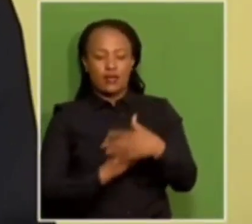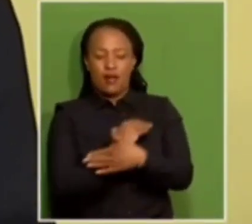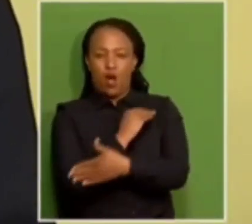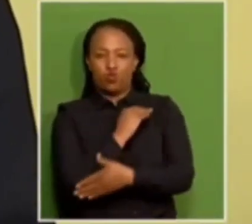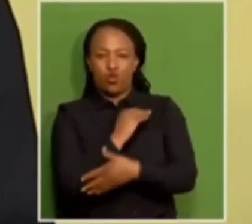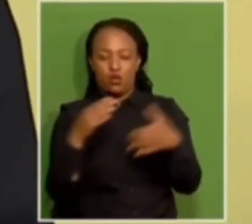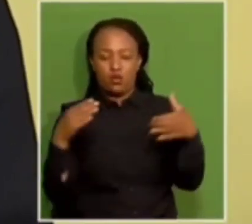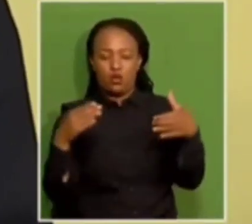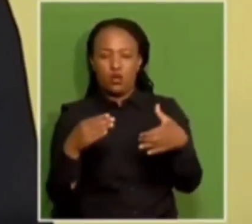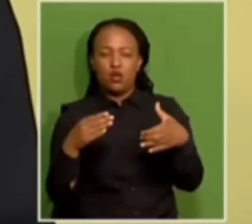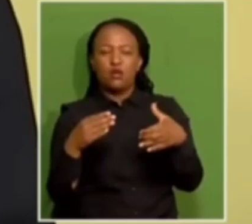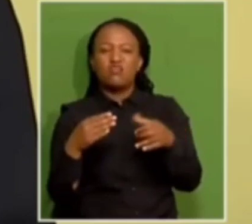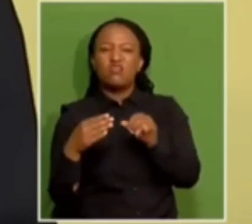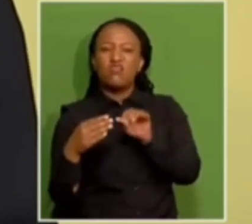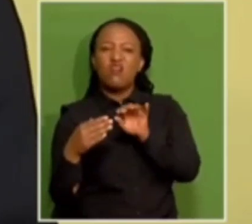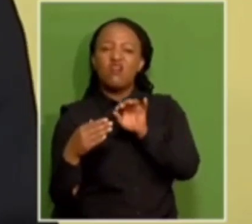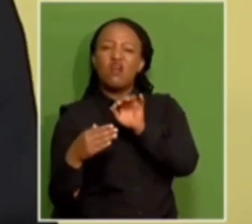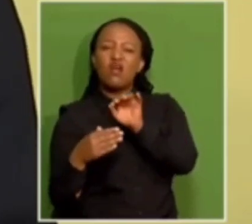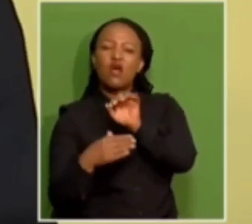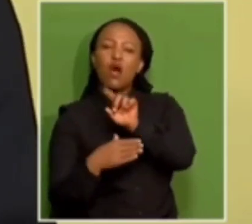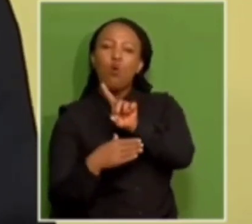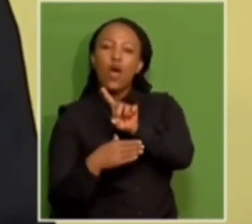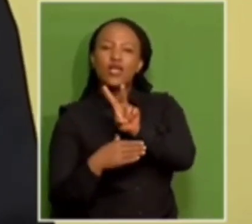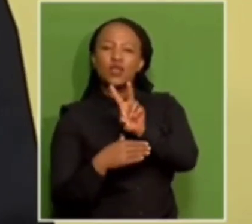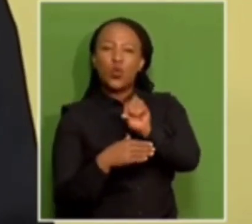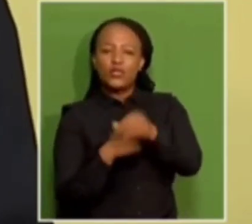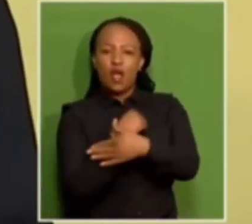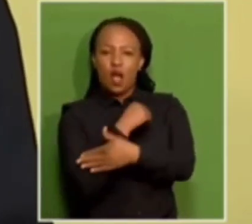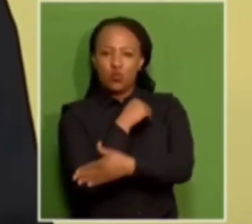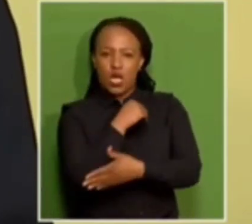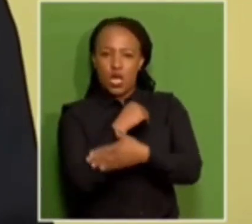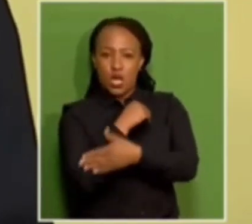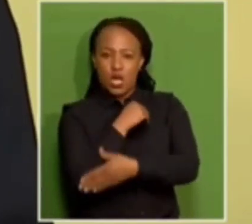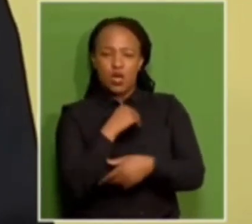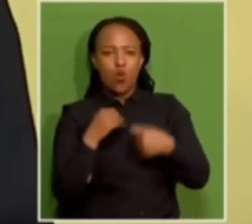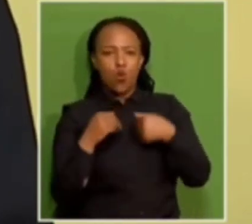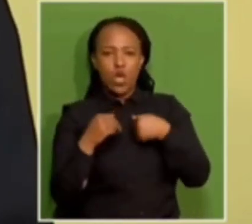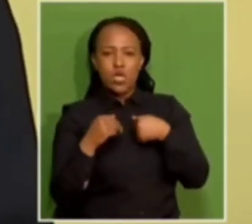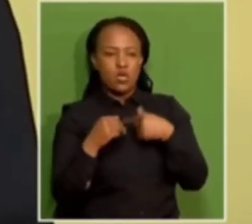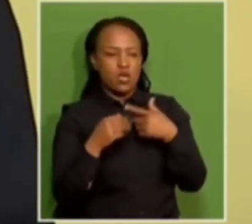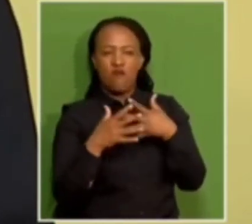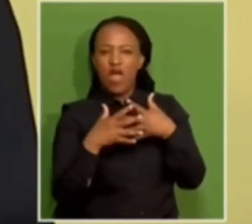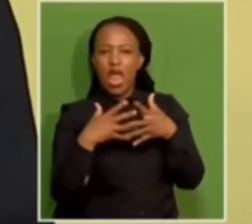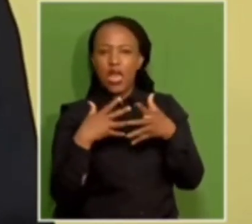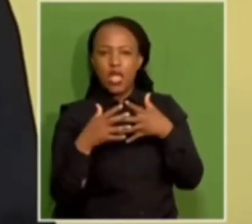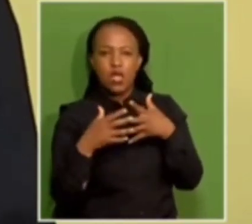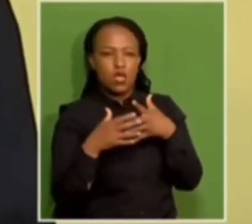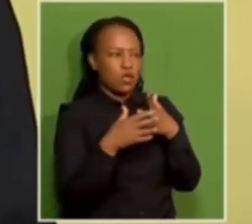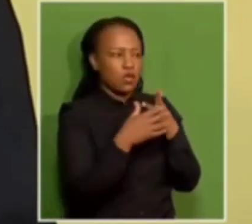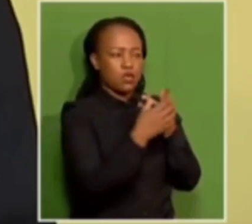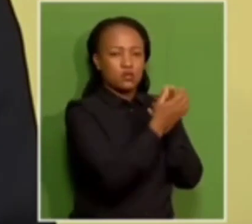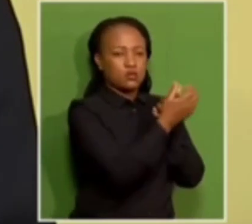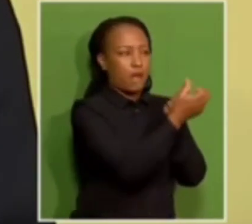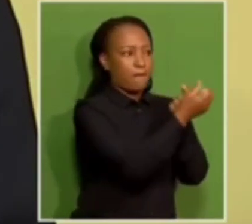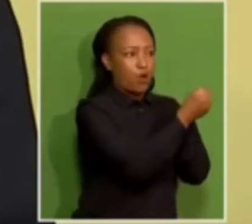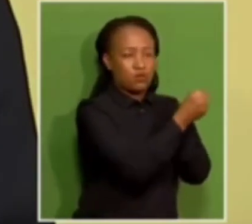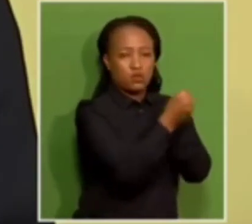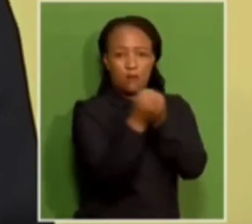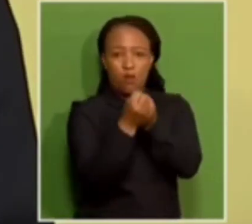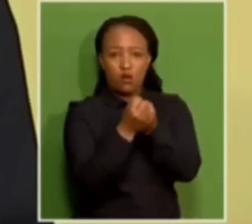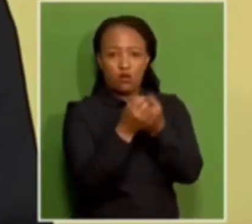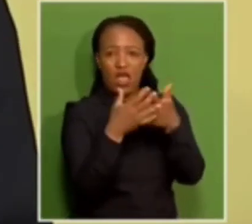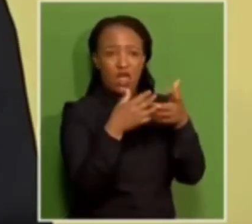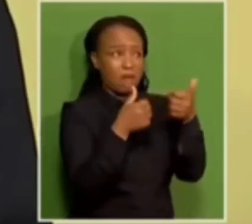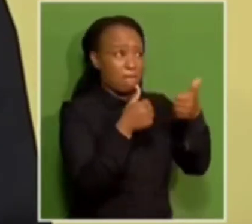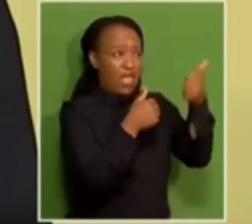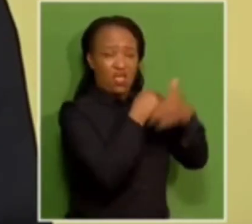movement a forum of some 120 countries that are not formally aligned with or